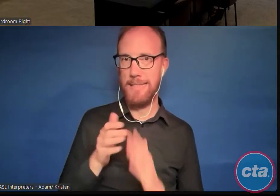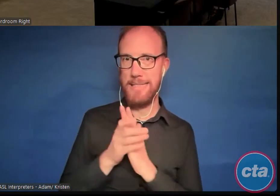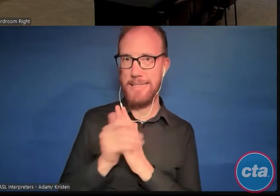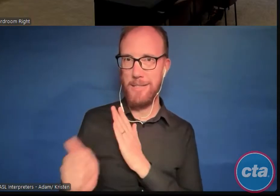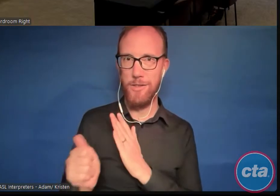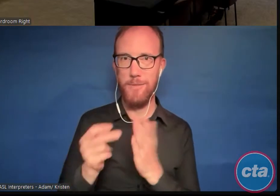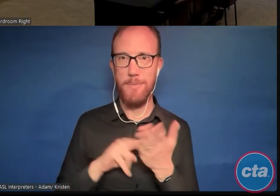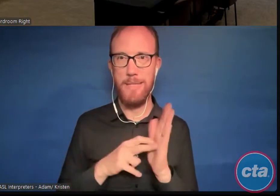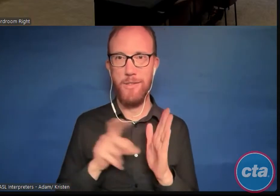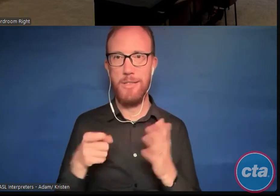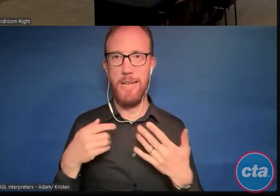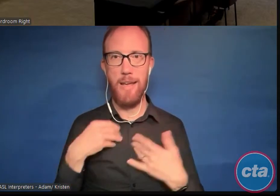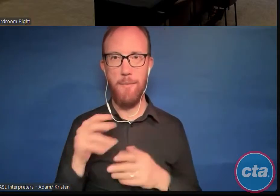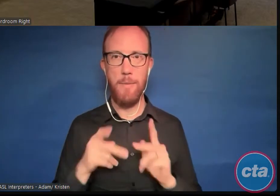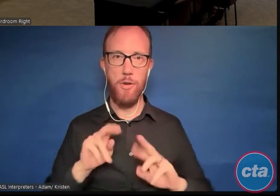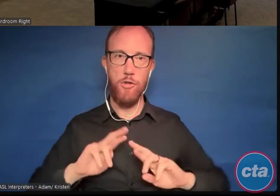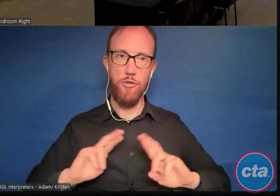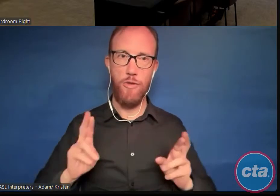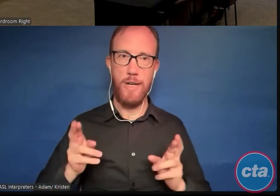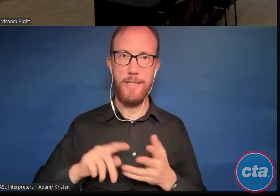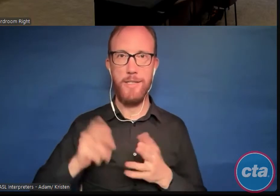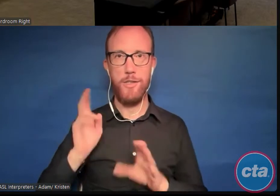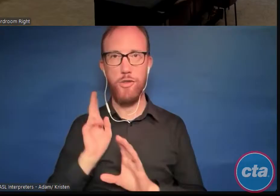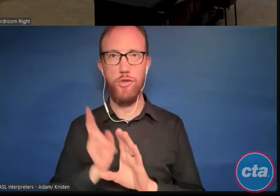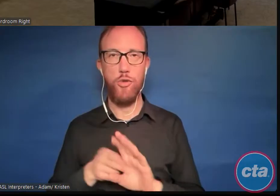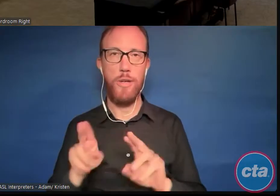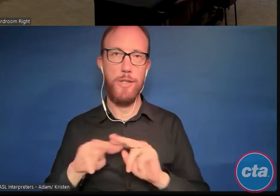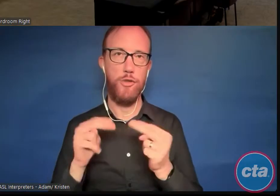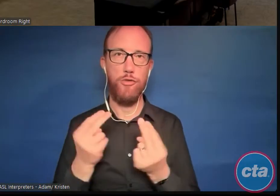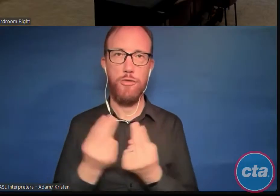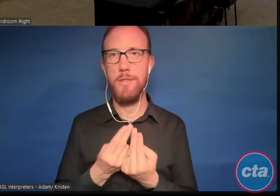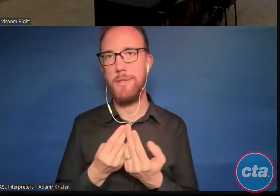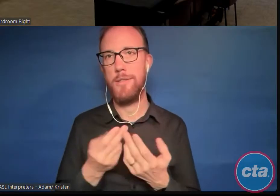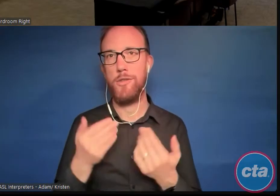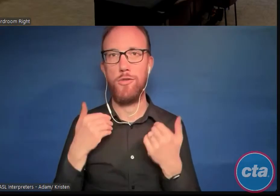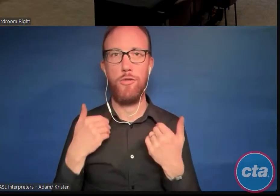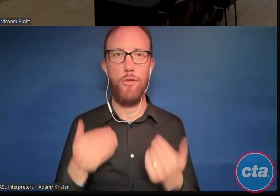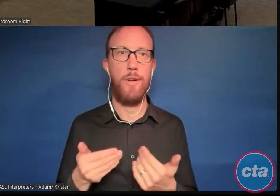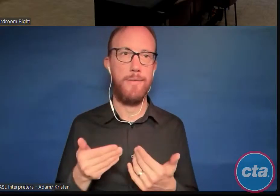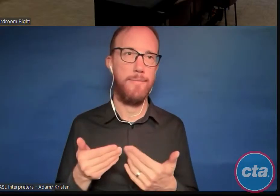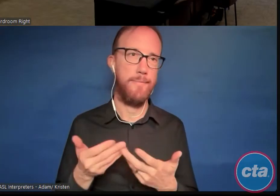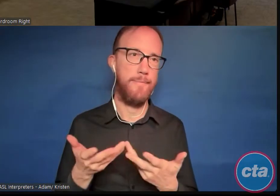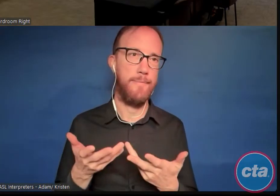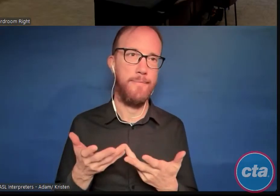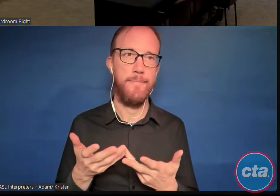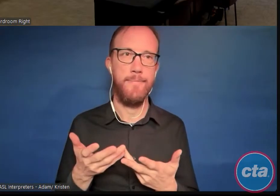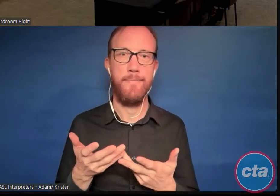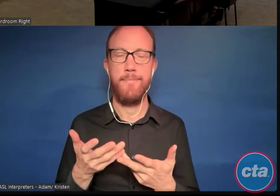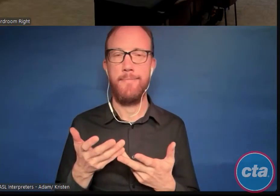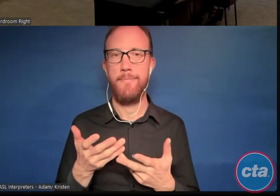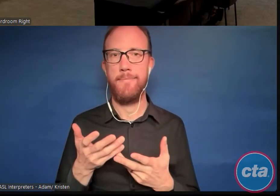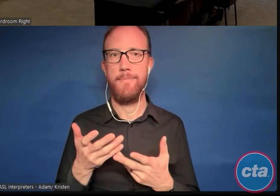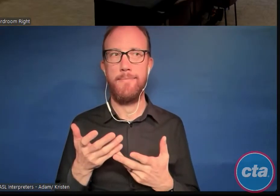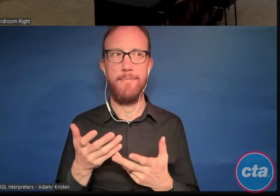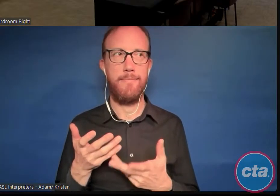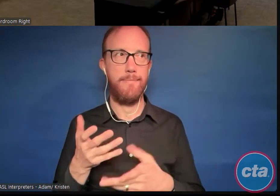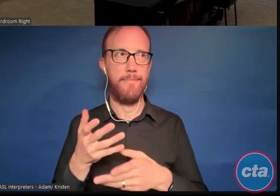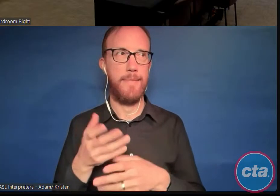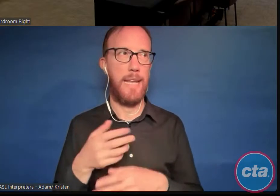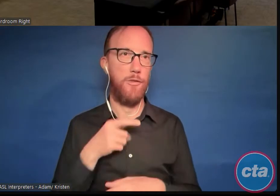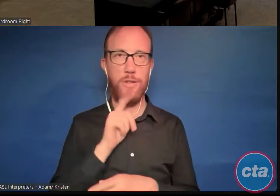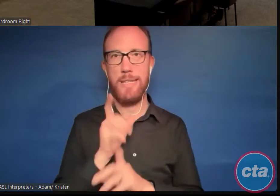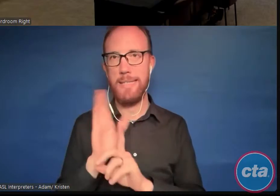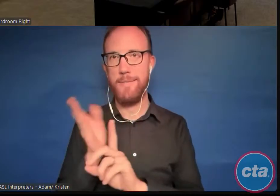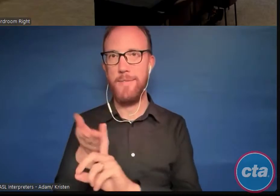ready to be able to go into unions, to be able to take on those opportunities. And getting into unions is challenging at times. And there